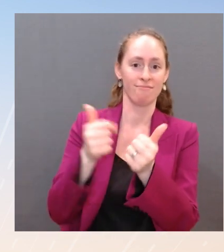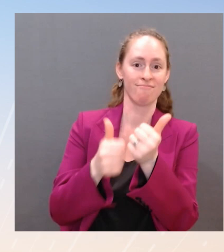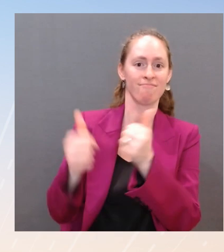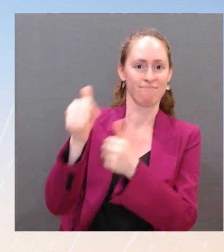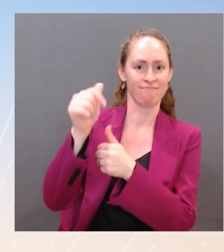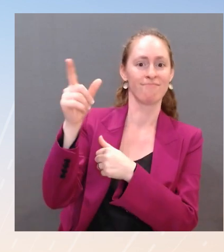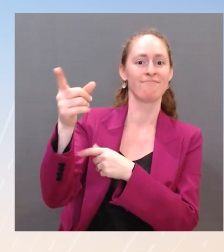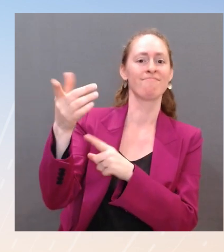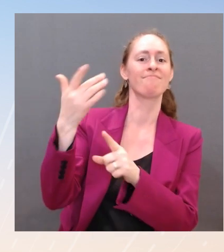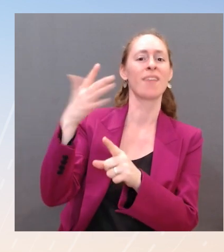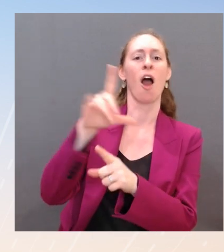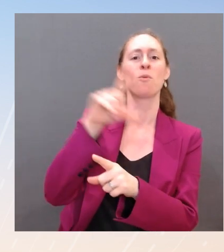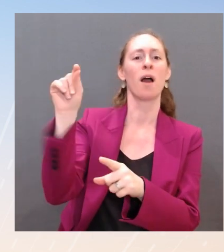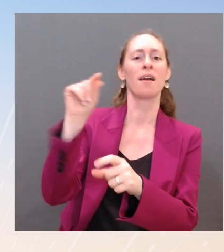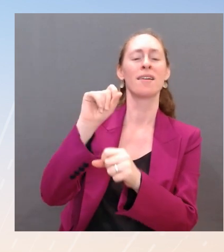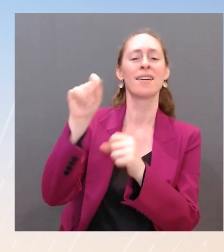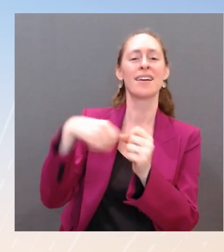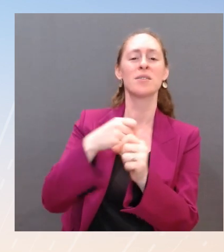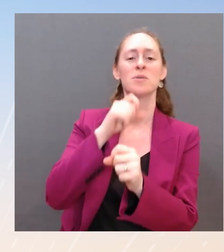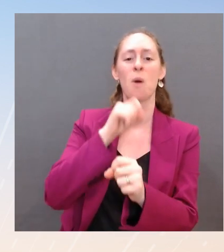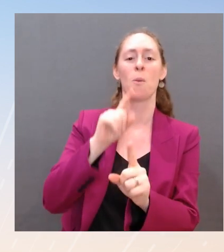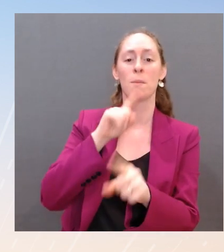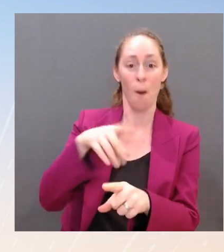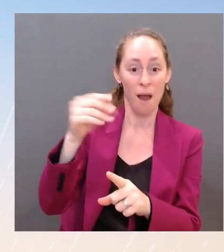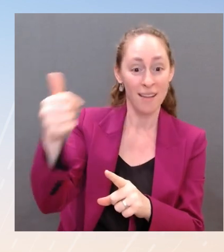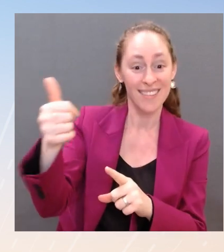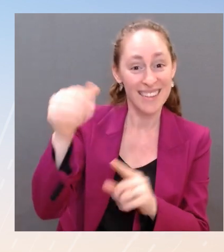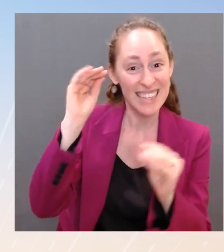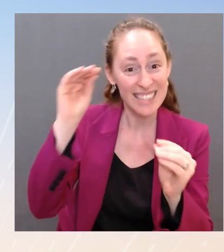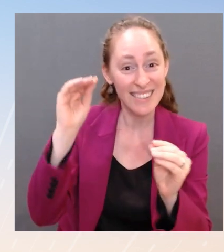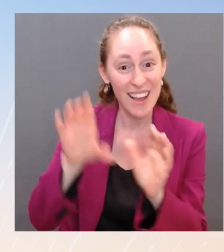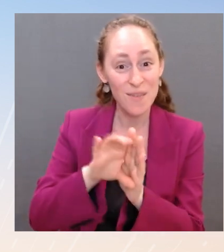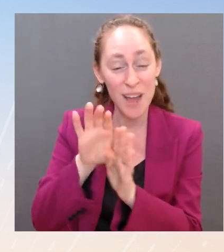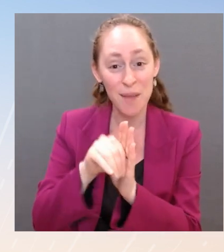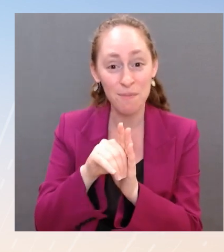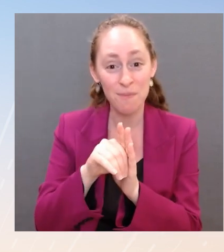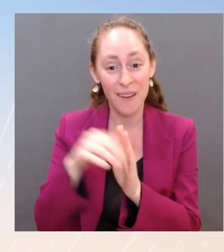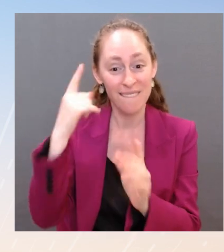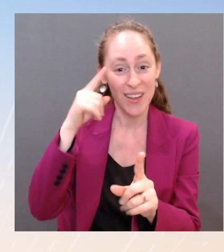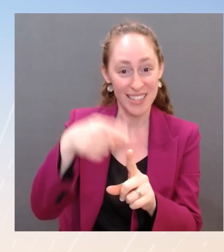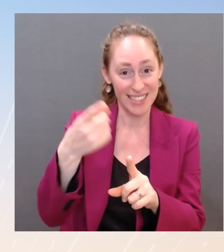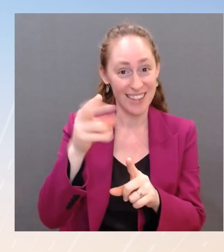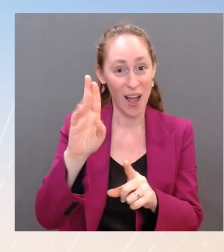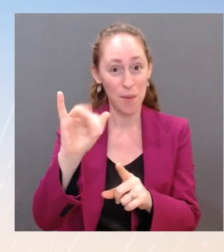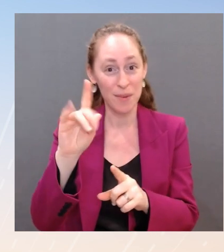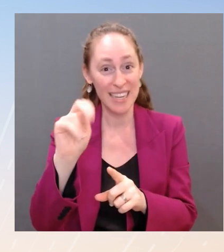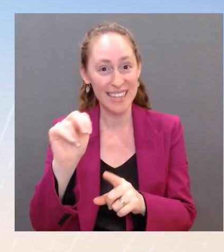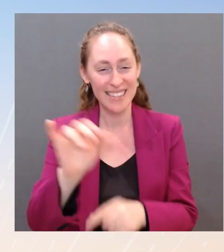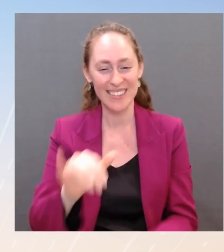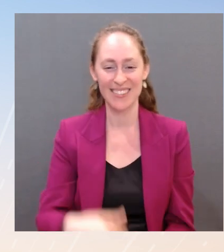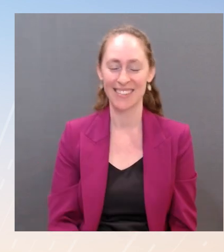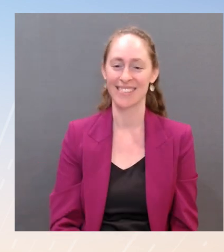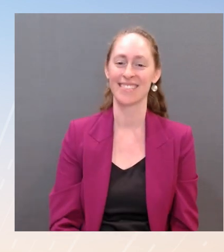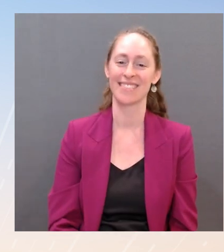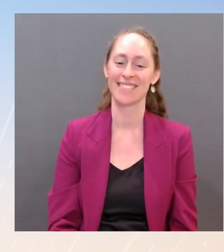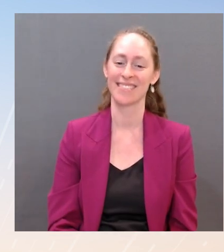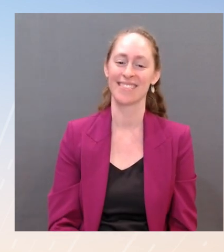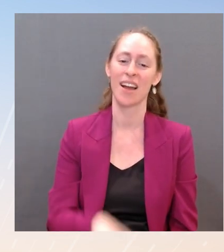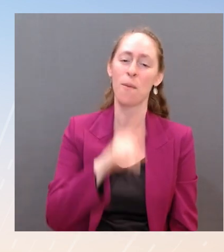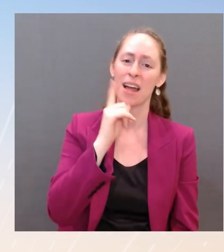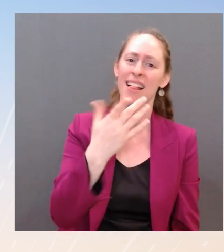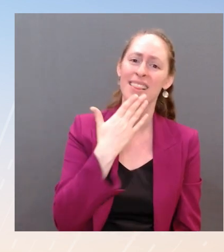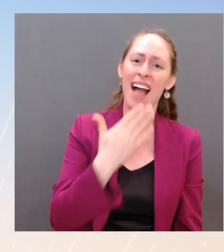Biden teachers. But anyway, so I am very, very grateful to have met incredible people through this forum who, you know, my group is working